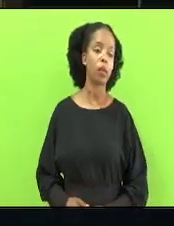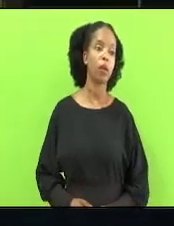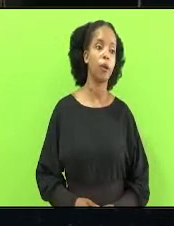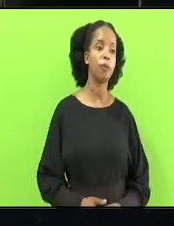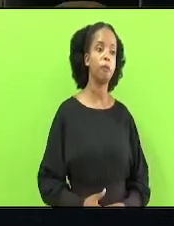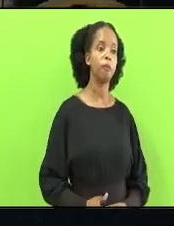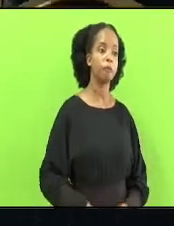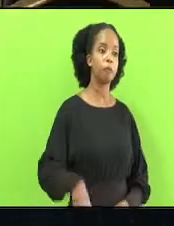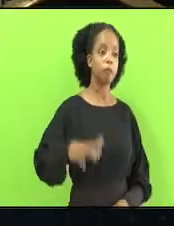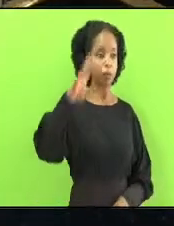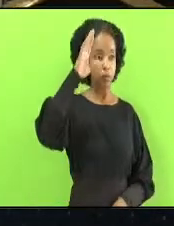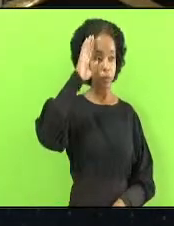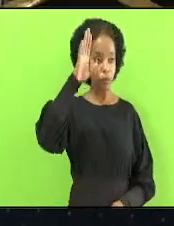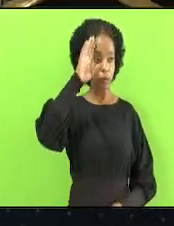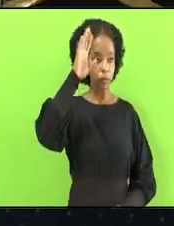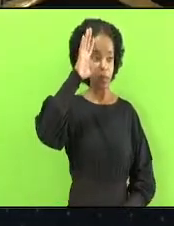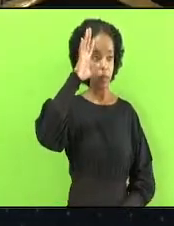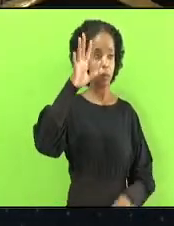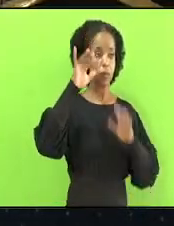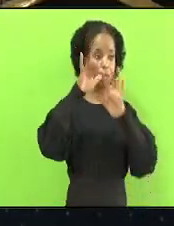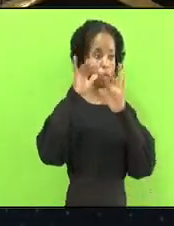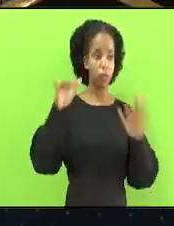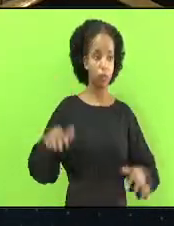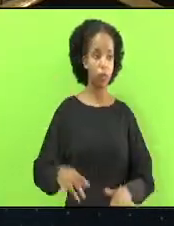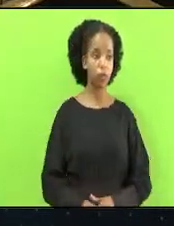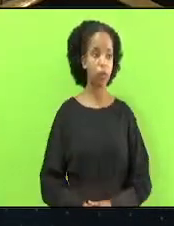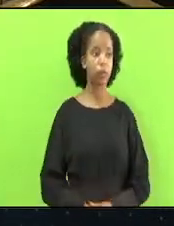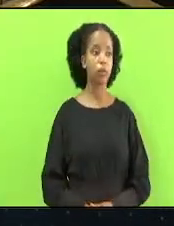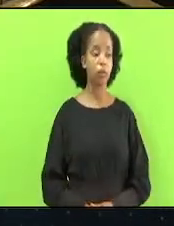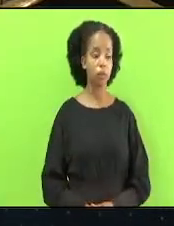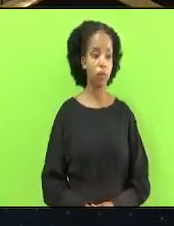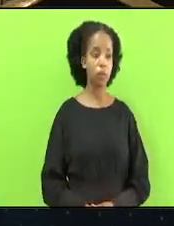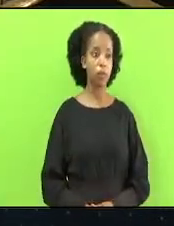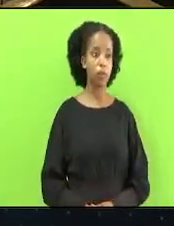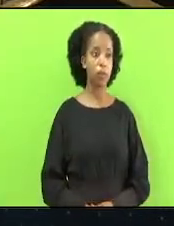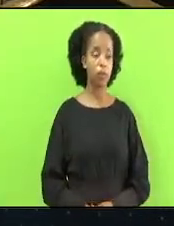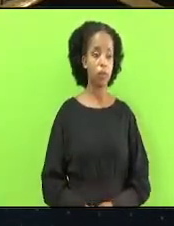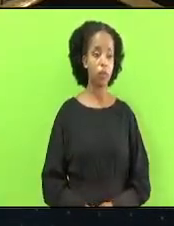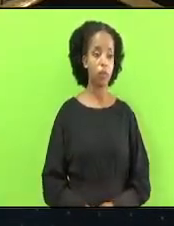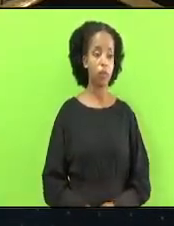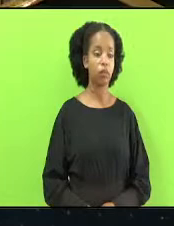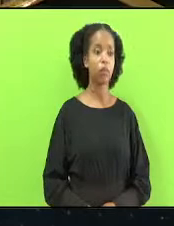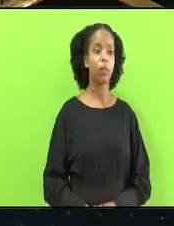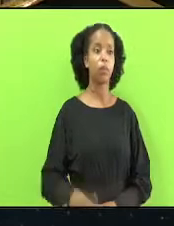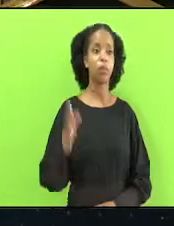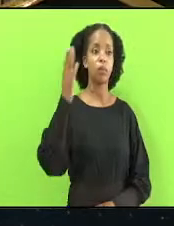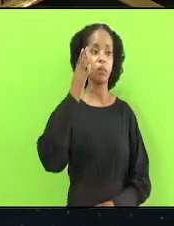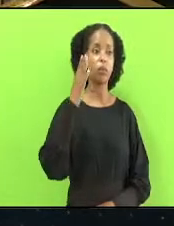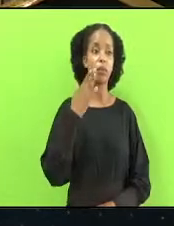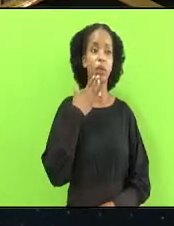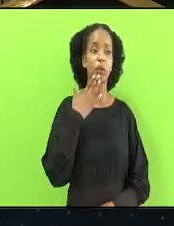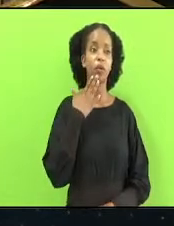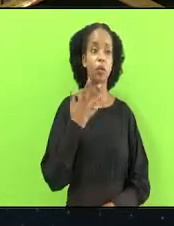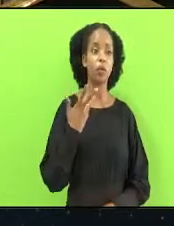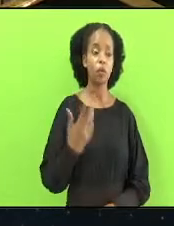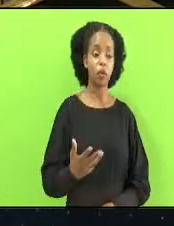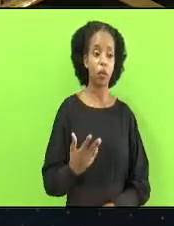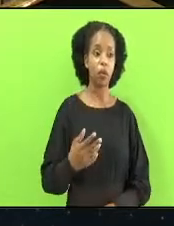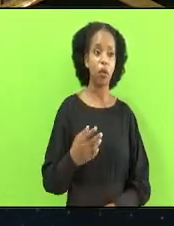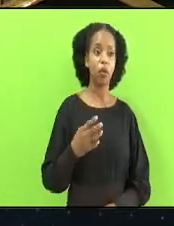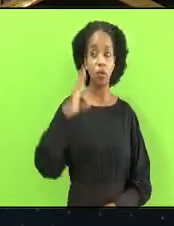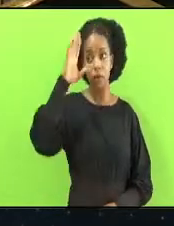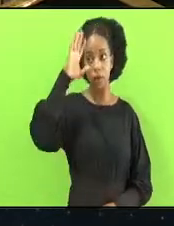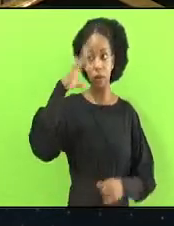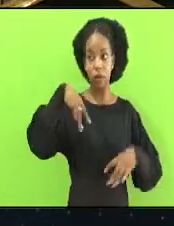Dumelang bagolo. Greetings, everyone. Madume motsamaisa tiro. Greetings to the